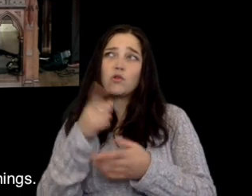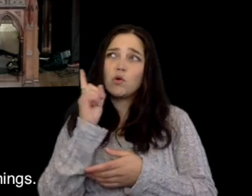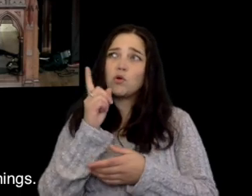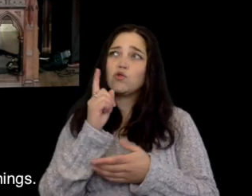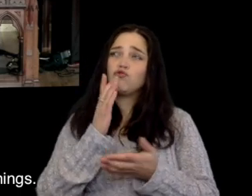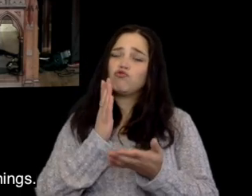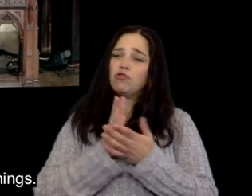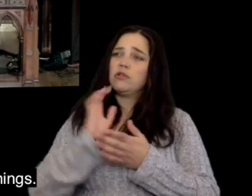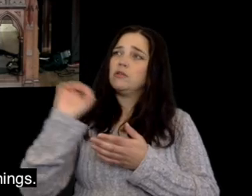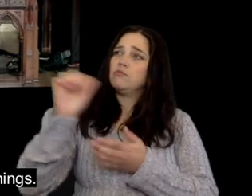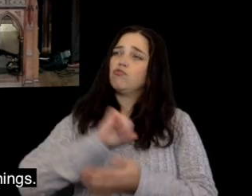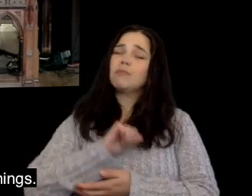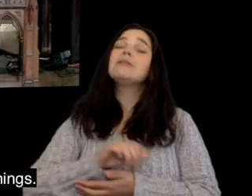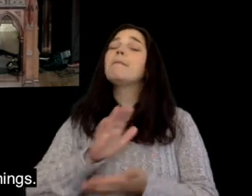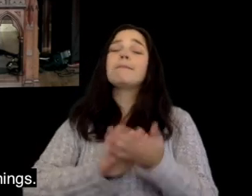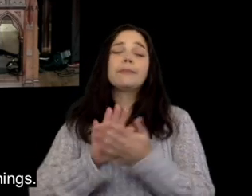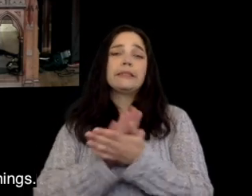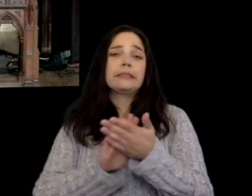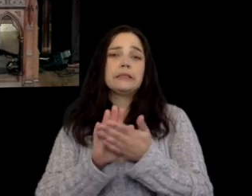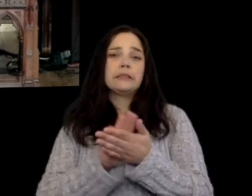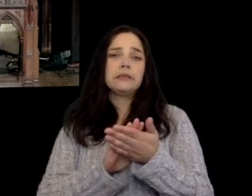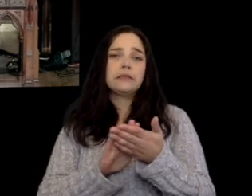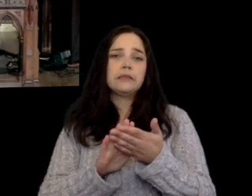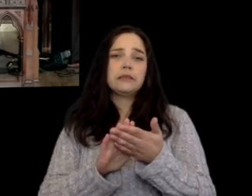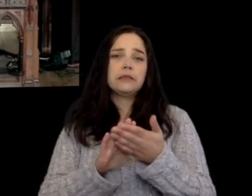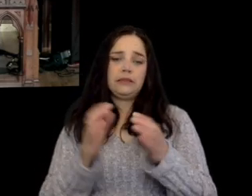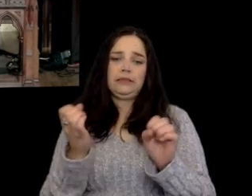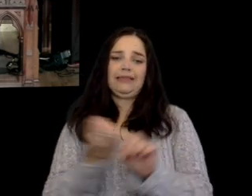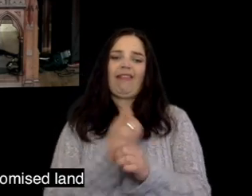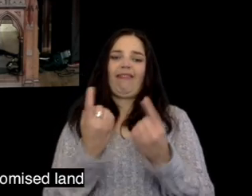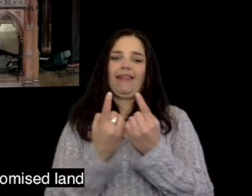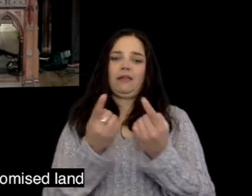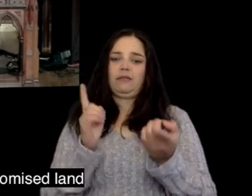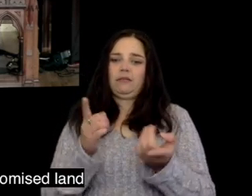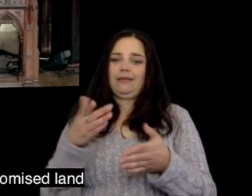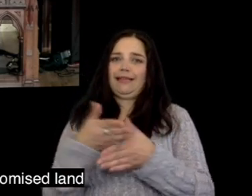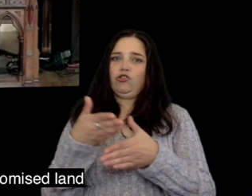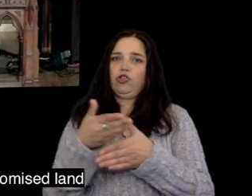and trusting his promises meant Abraham did things.